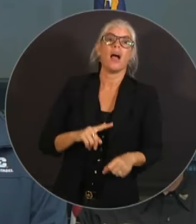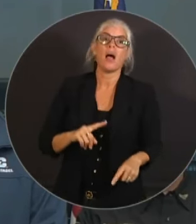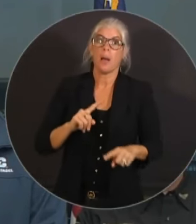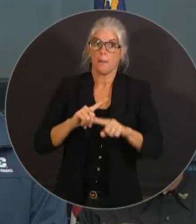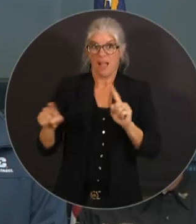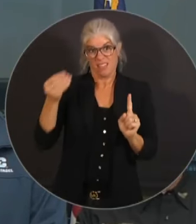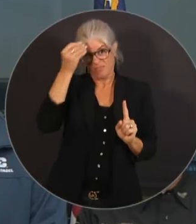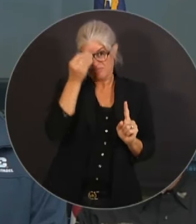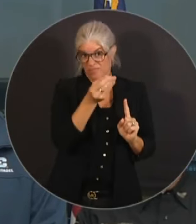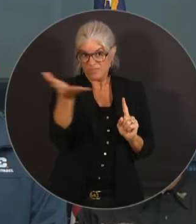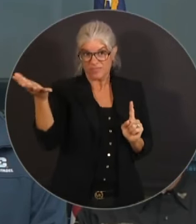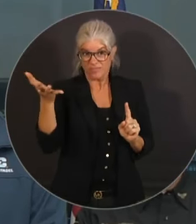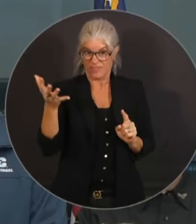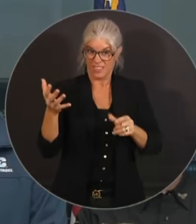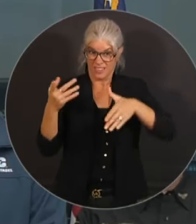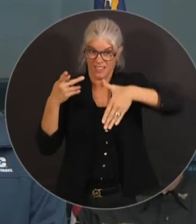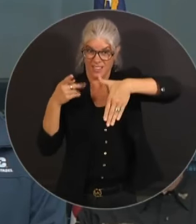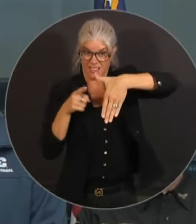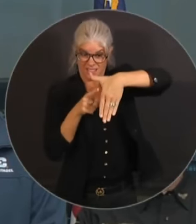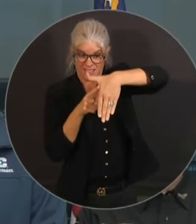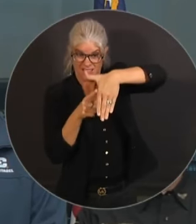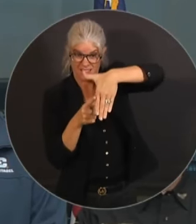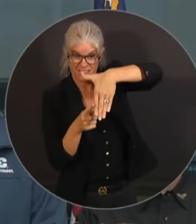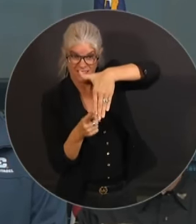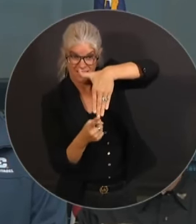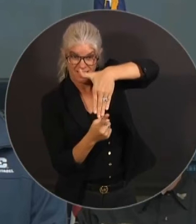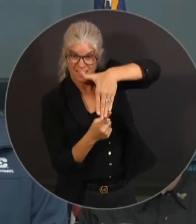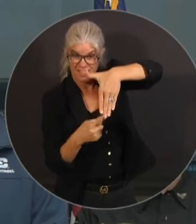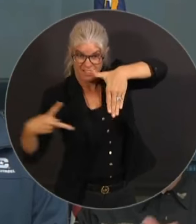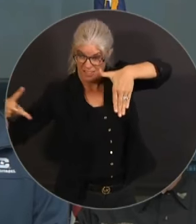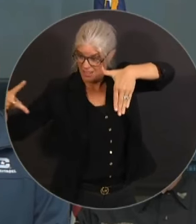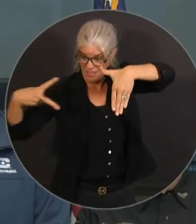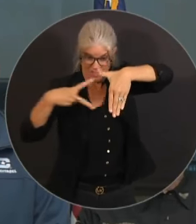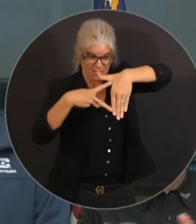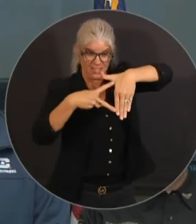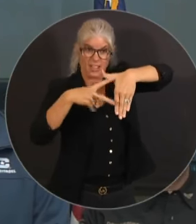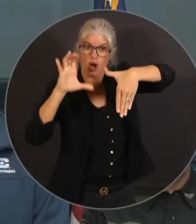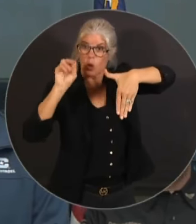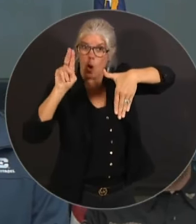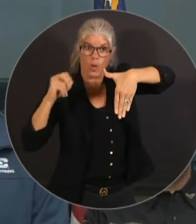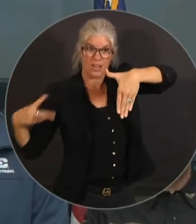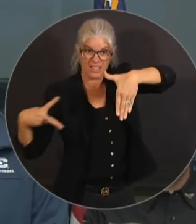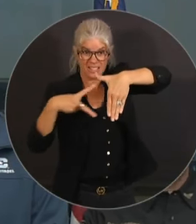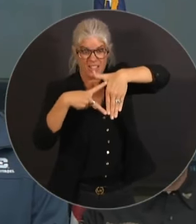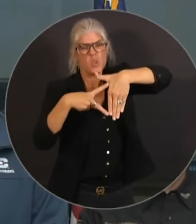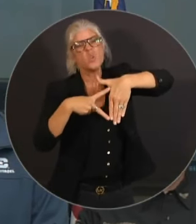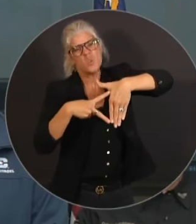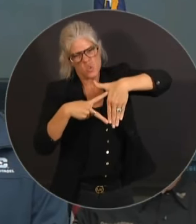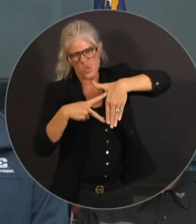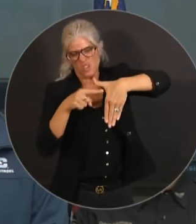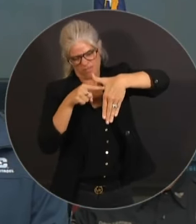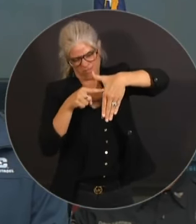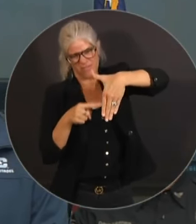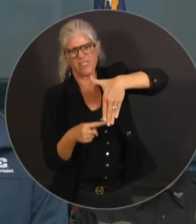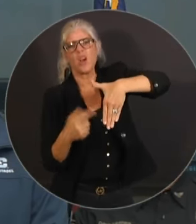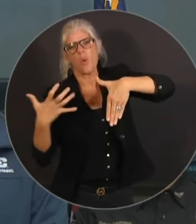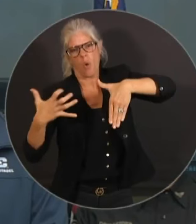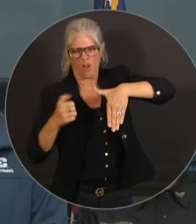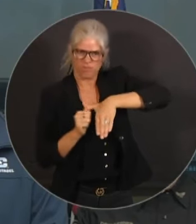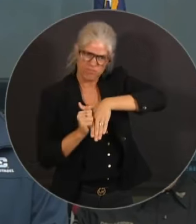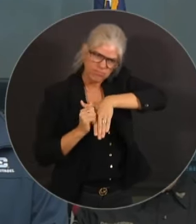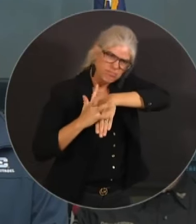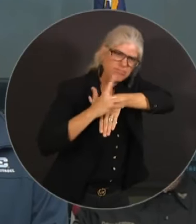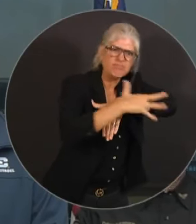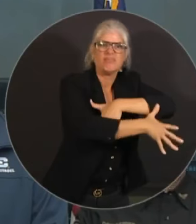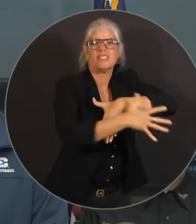entire peninsula on the West Coast that's under threat, the reality is like there's only so many places you can go in there.